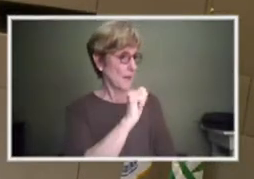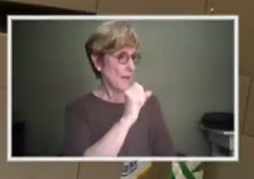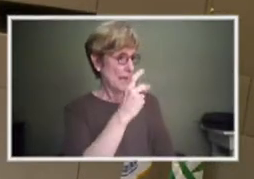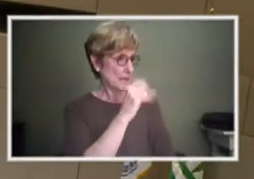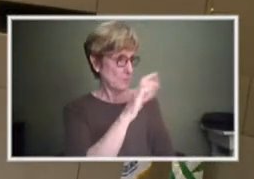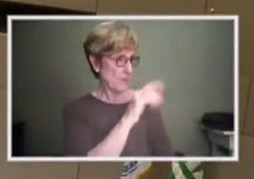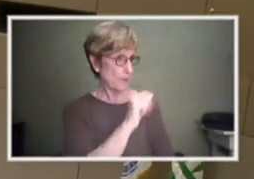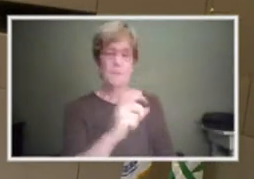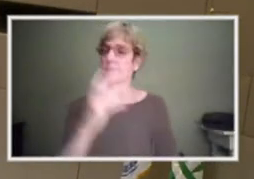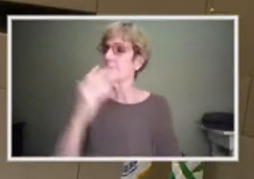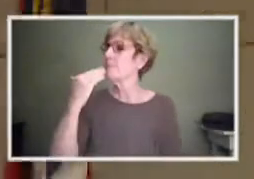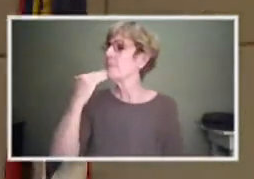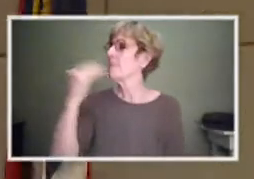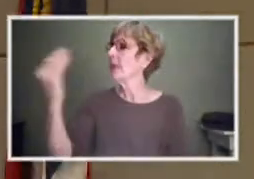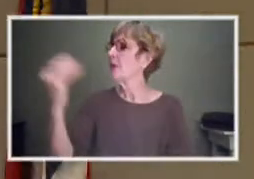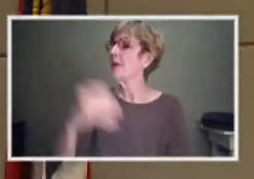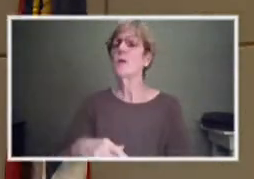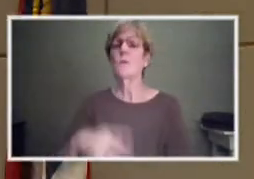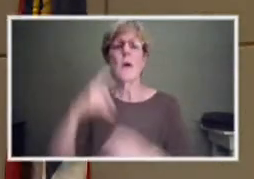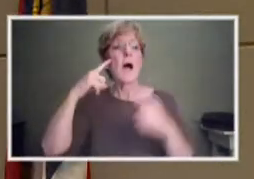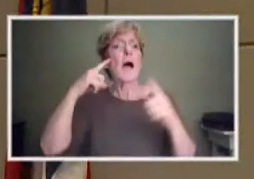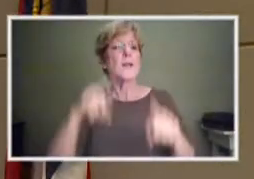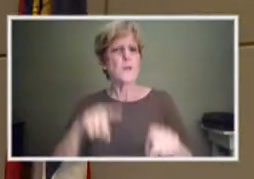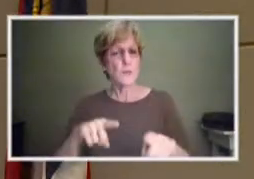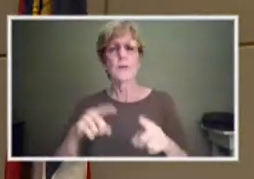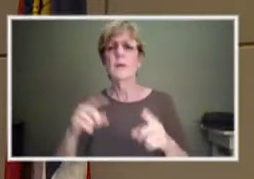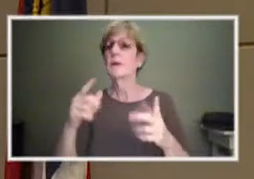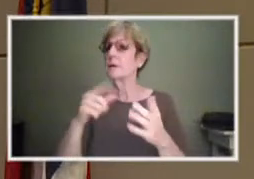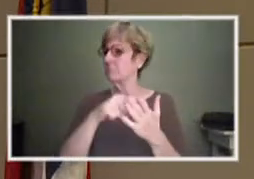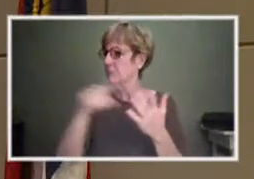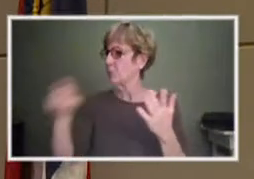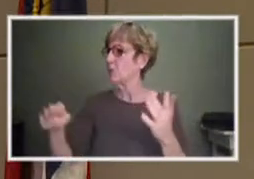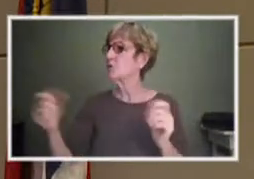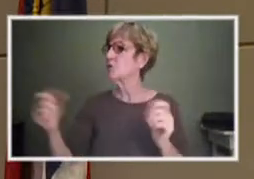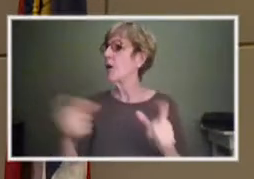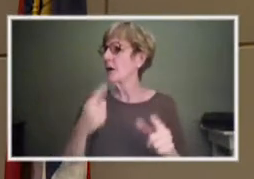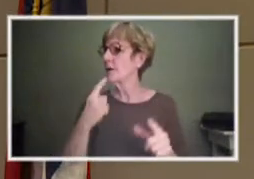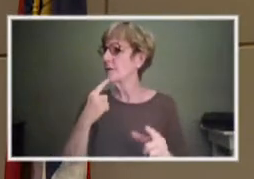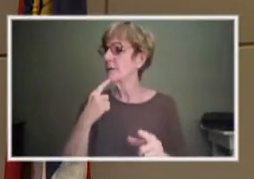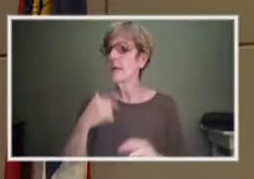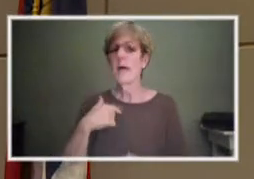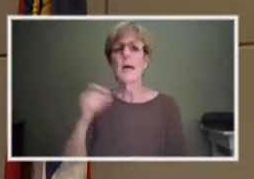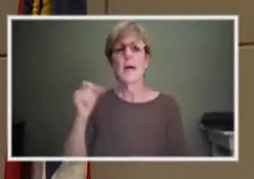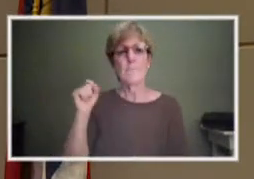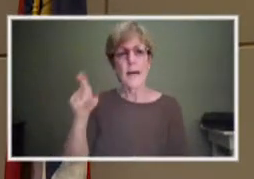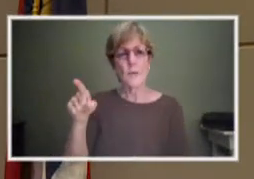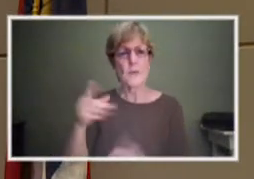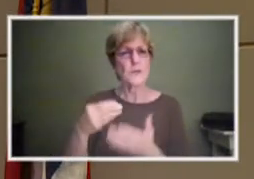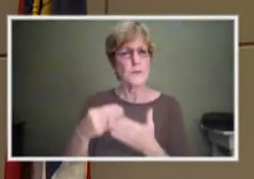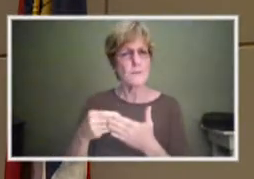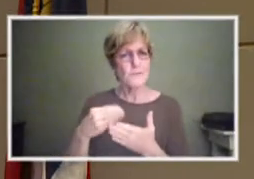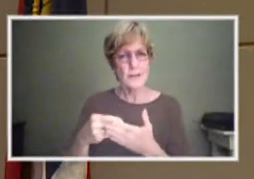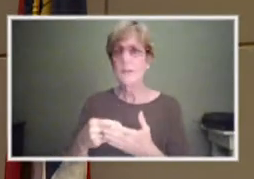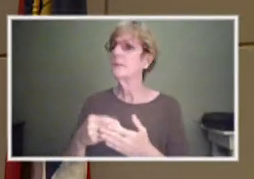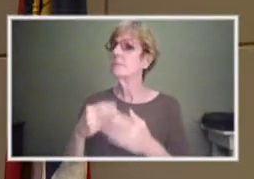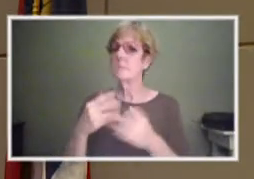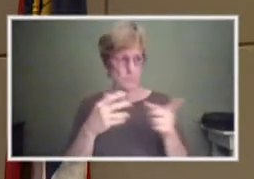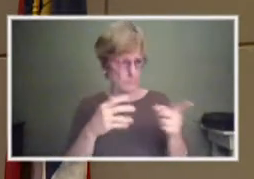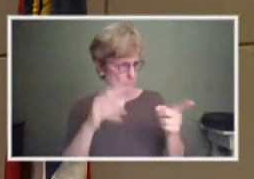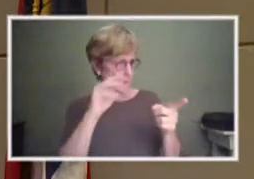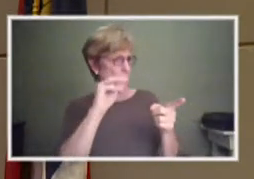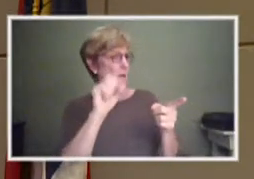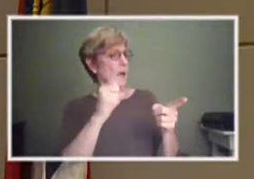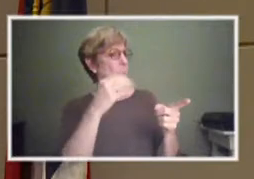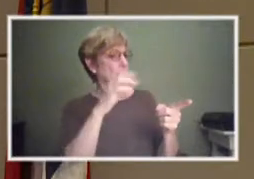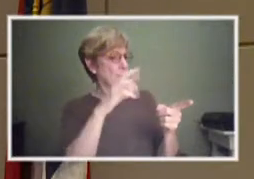Mayor. I agree with what's already been said. My questions around the funding were already addressed by Ms. Harris, so thank